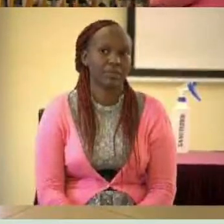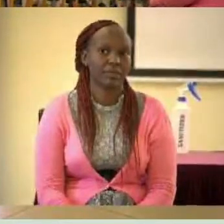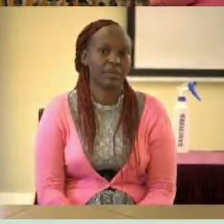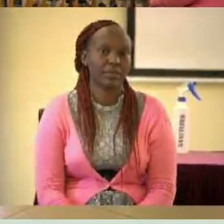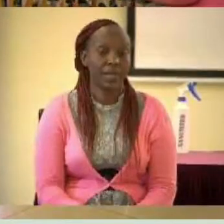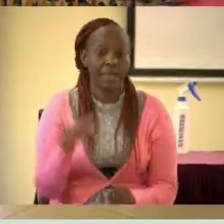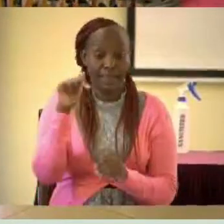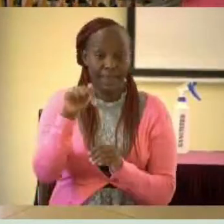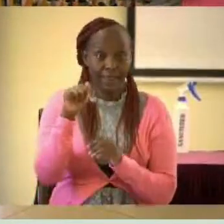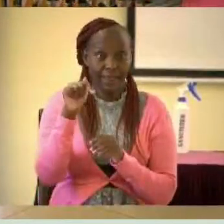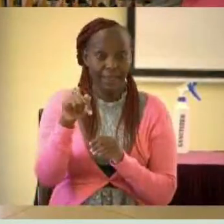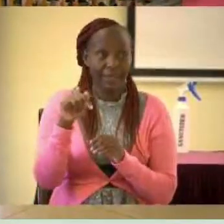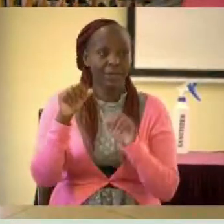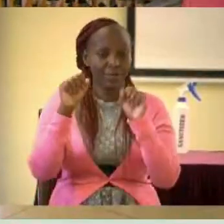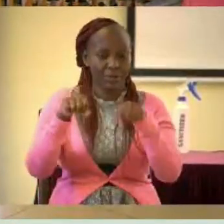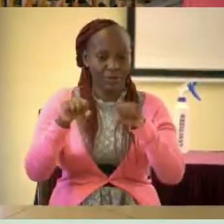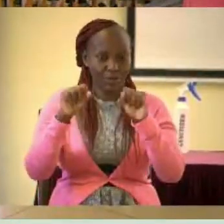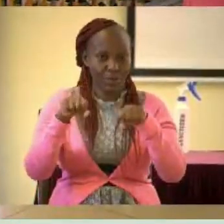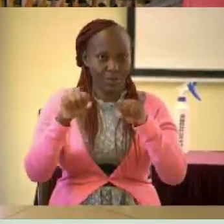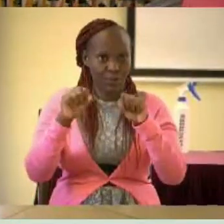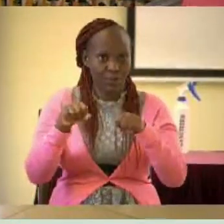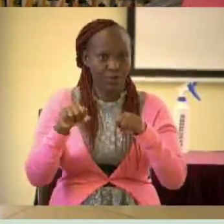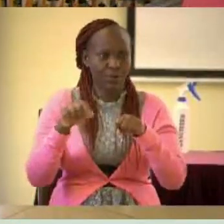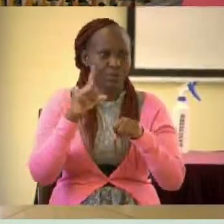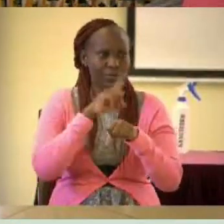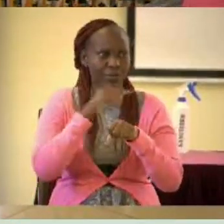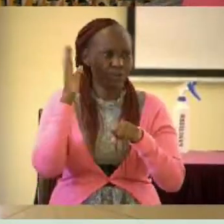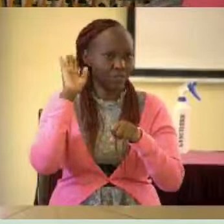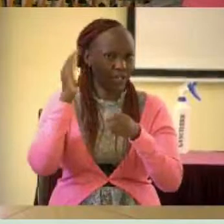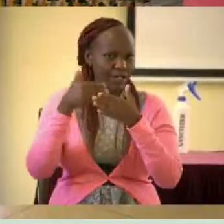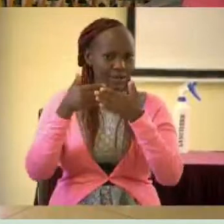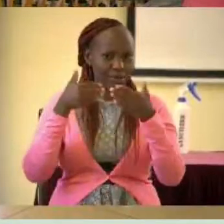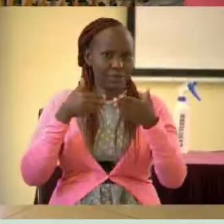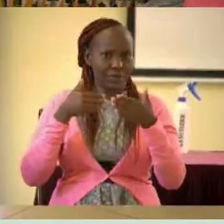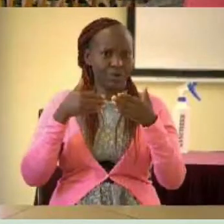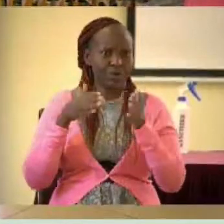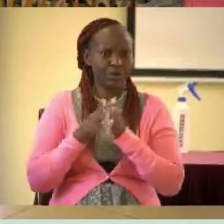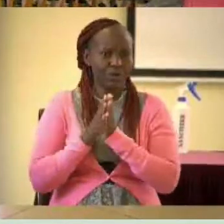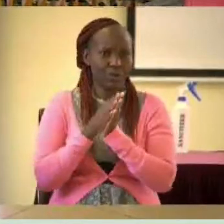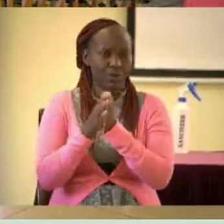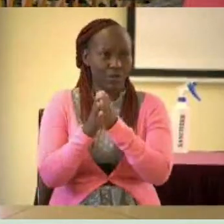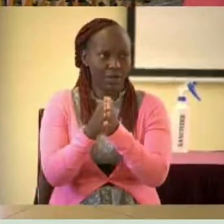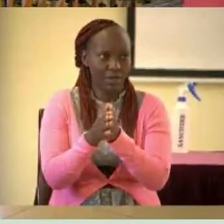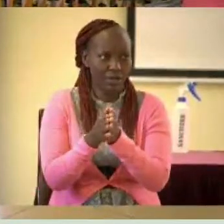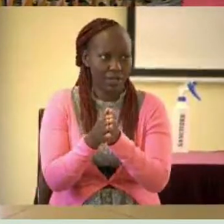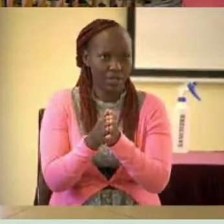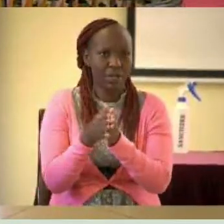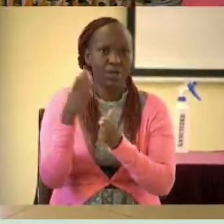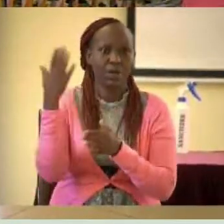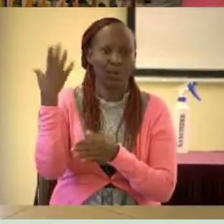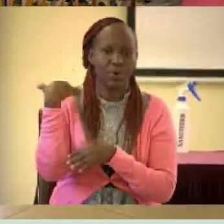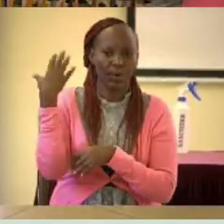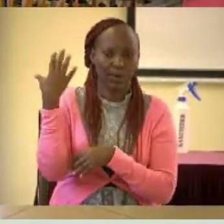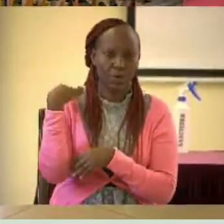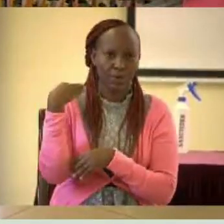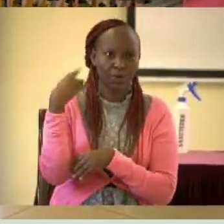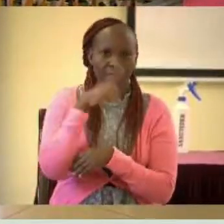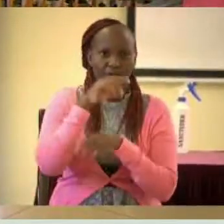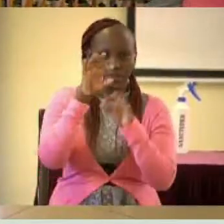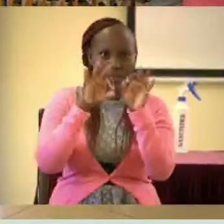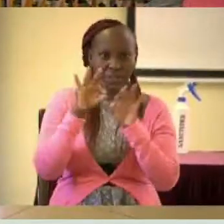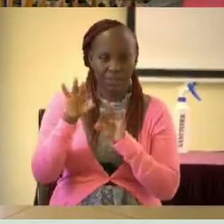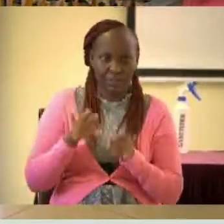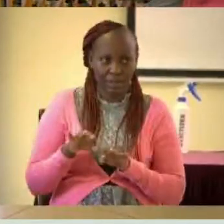this has been made possible, as we've been told, by the Dean and by Mr. Mutuku,